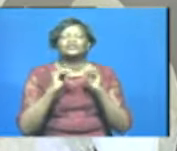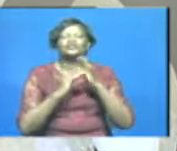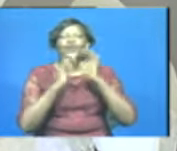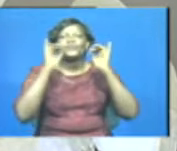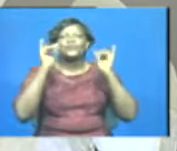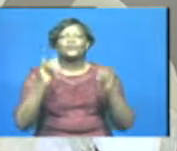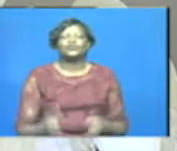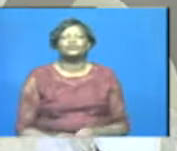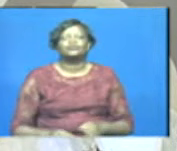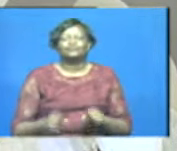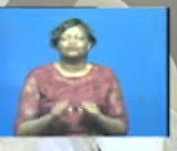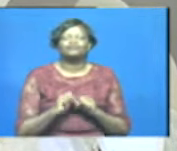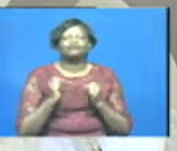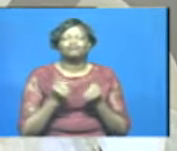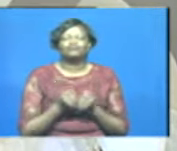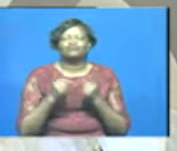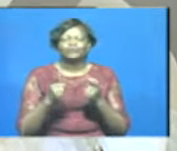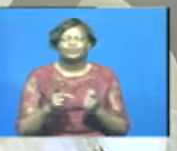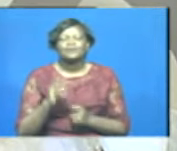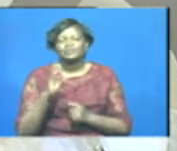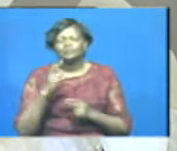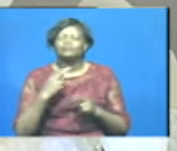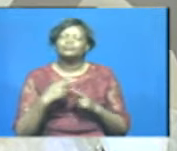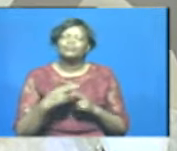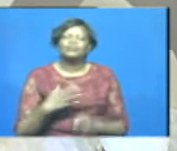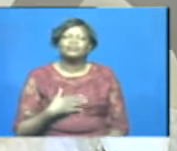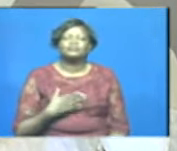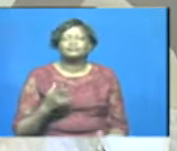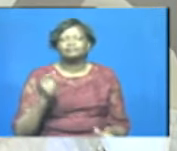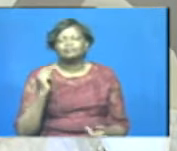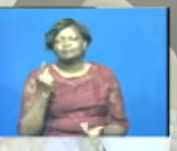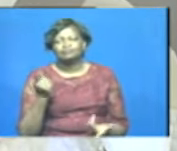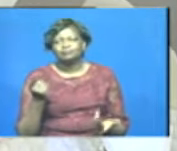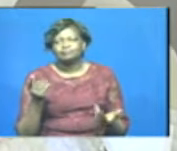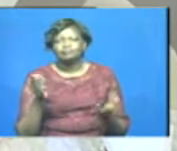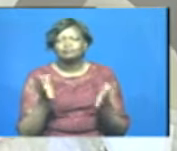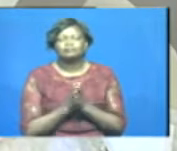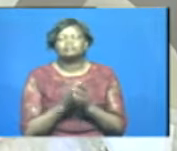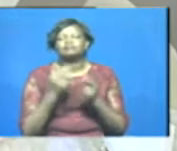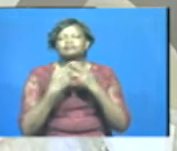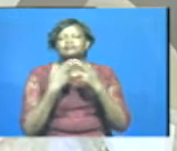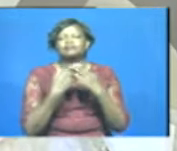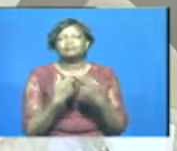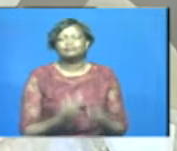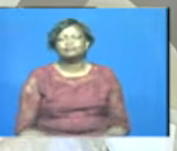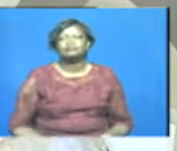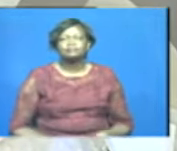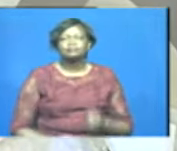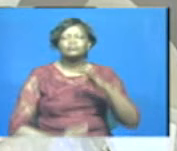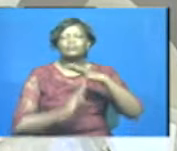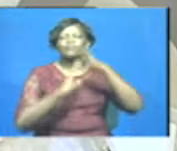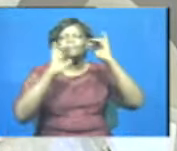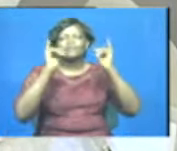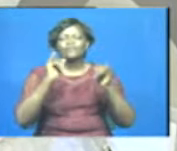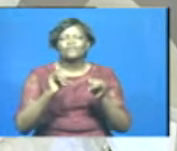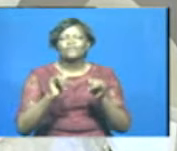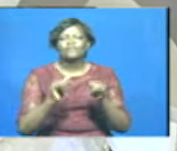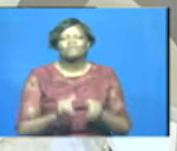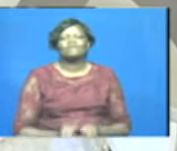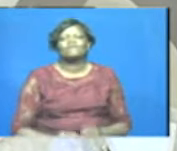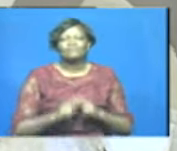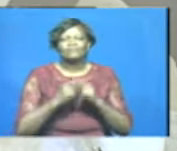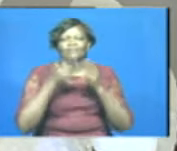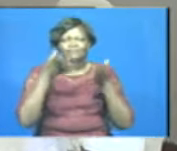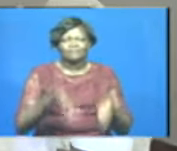Our socials at KBC Channel 1, my Twitter handle at Mboya24, hashtag Prime Edition. And it begins right